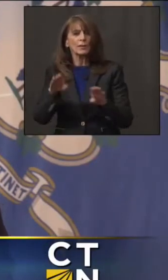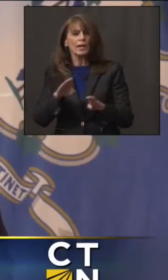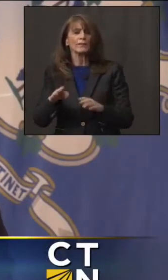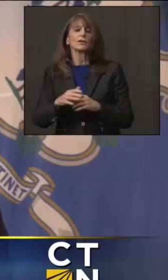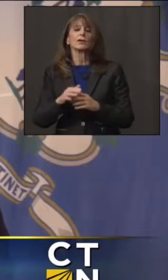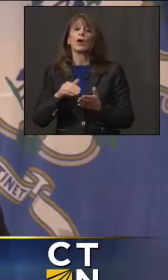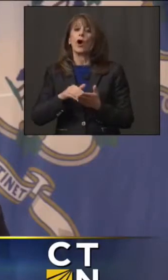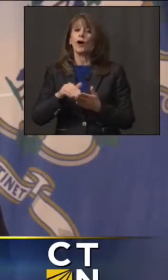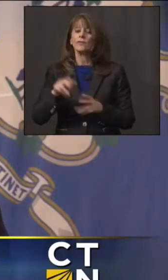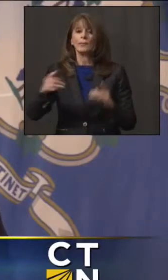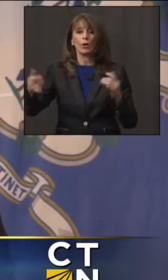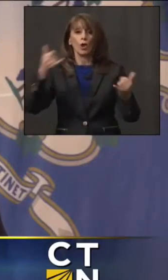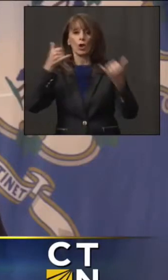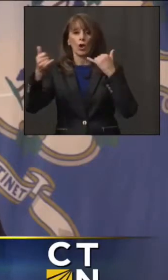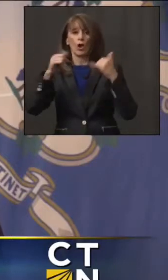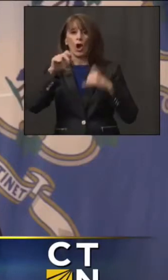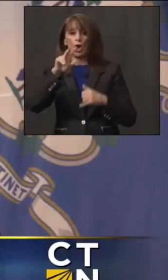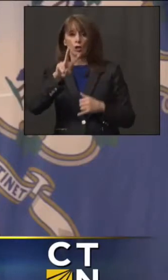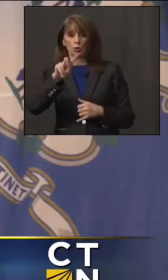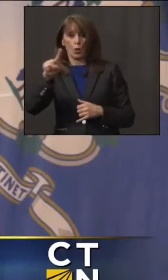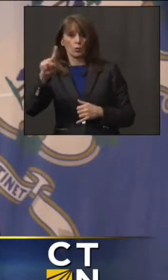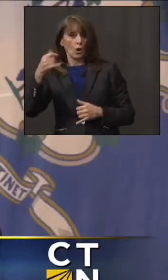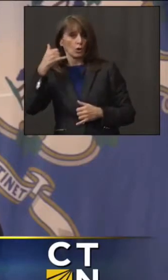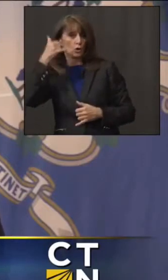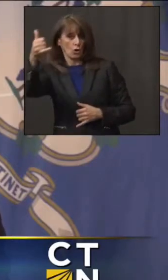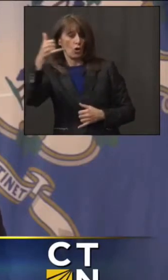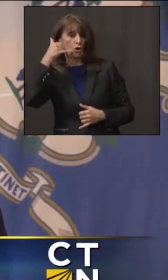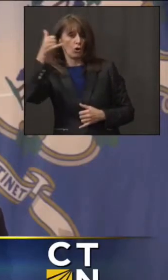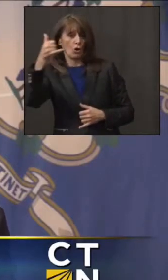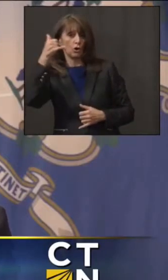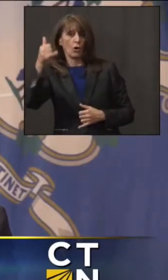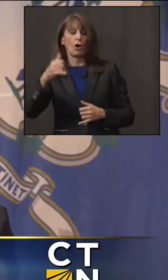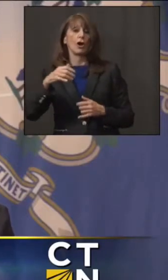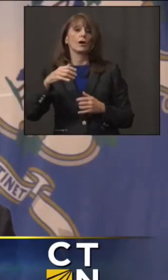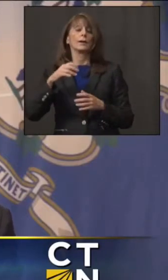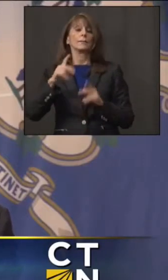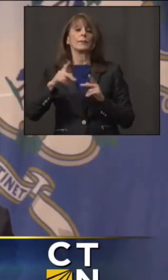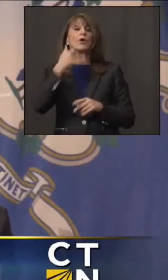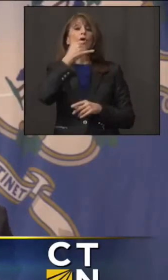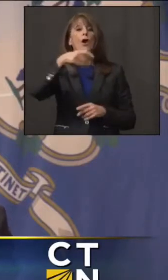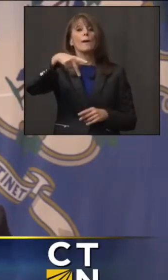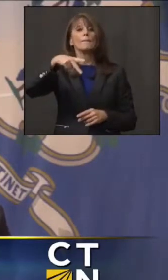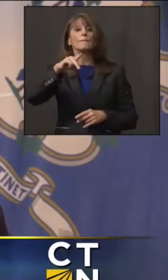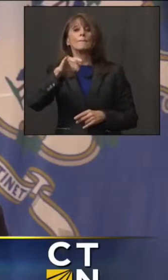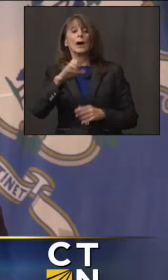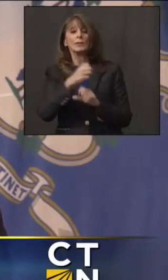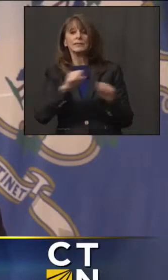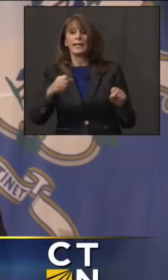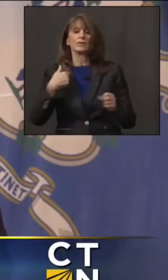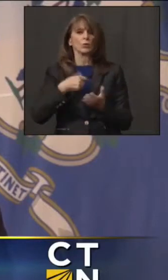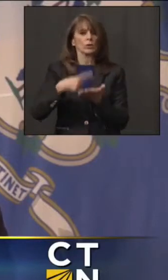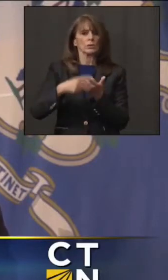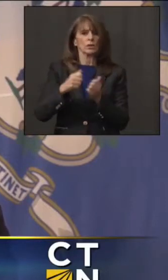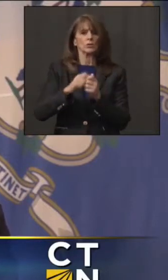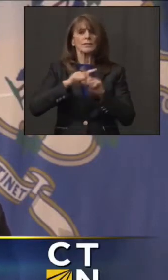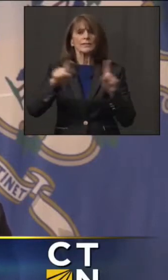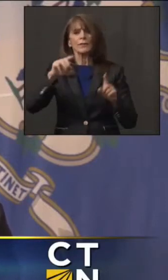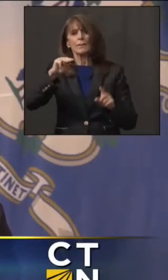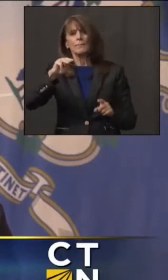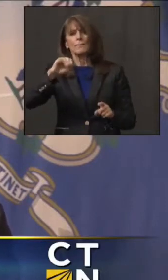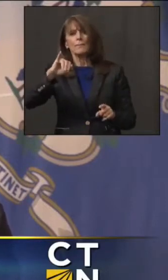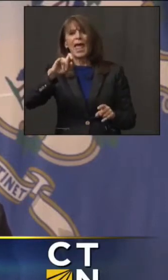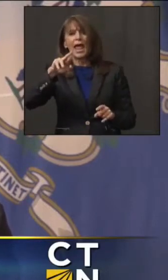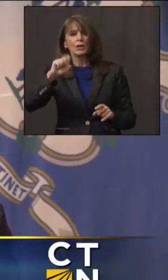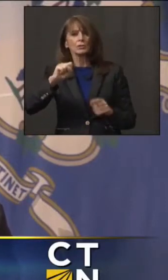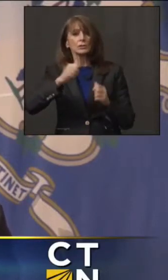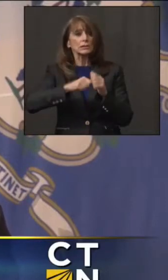We get a lot of calls into 211. We get a lot of calls into public safety. We talk to mayors all the time. And